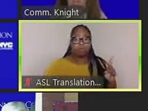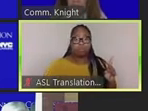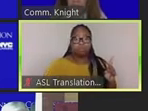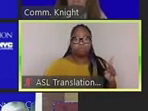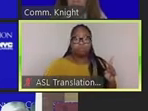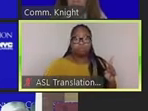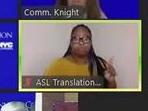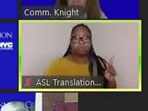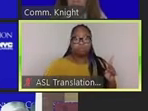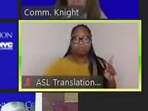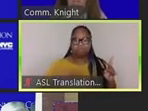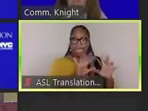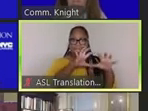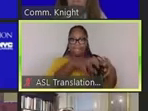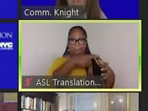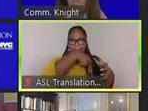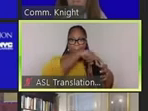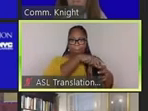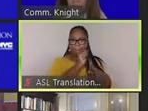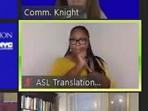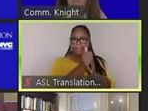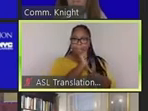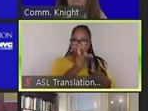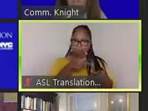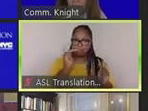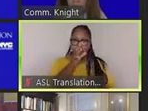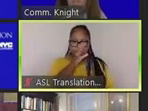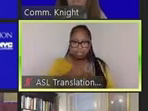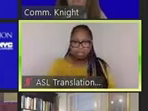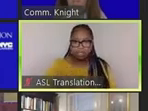That's the applicant team for 10 minutes.